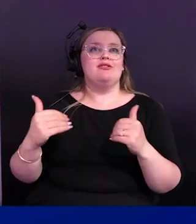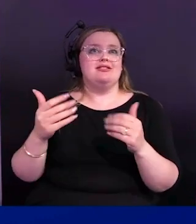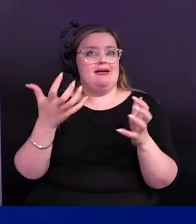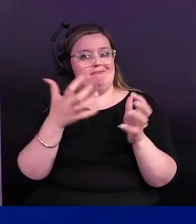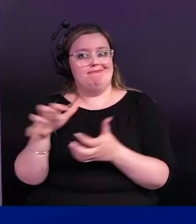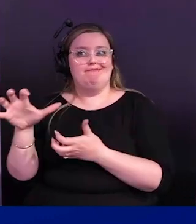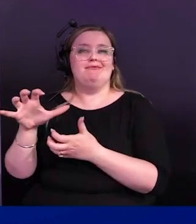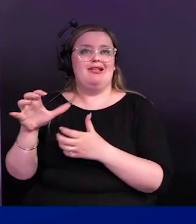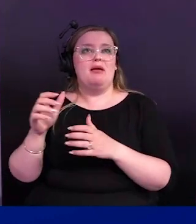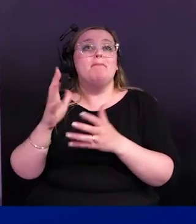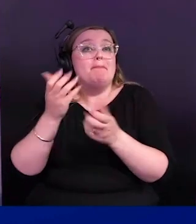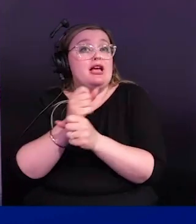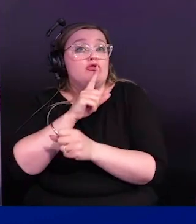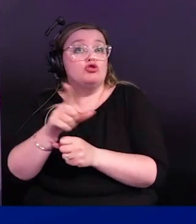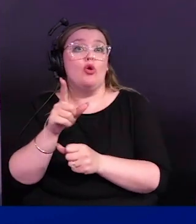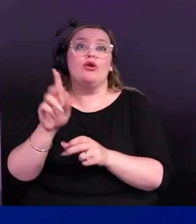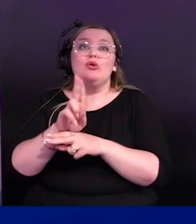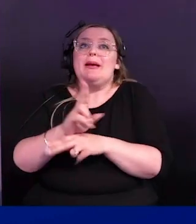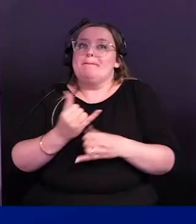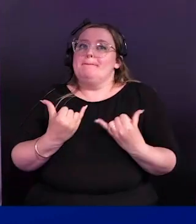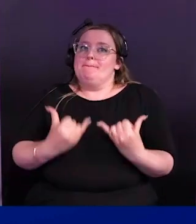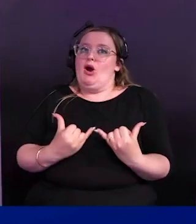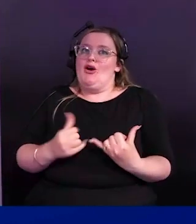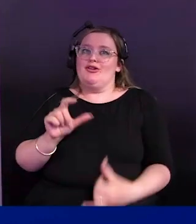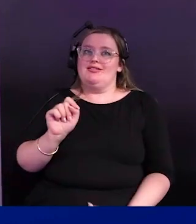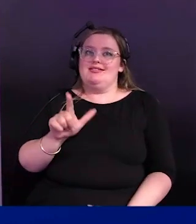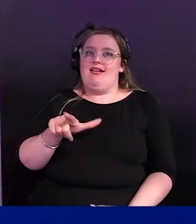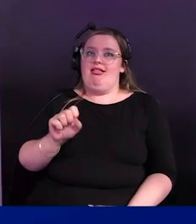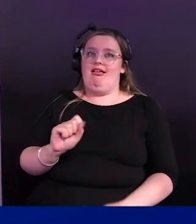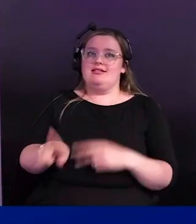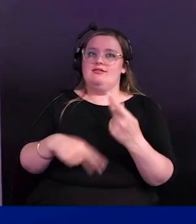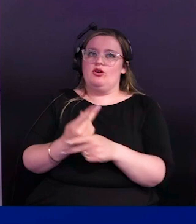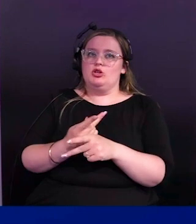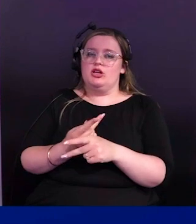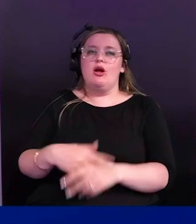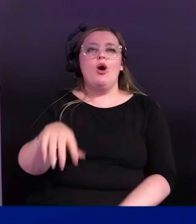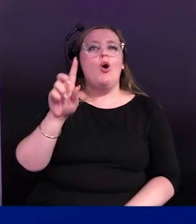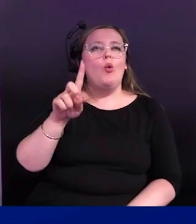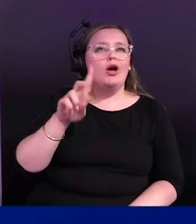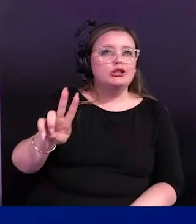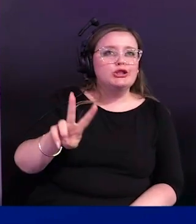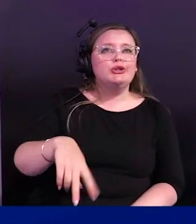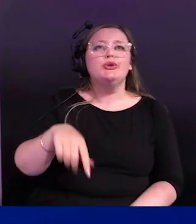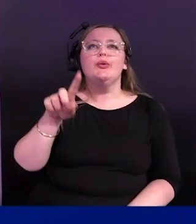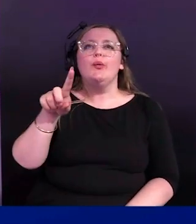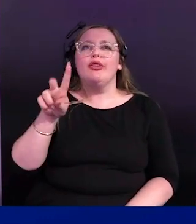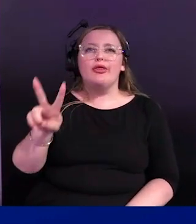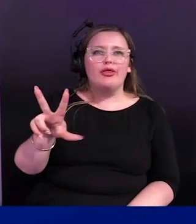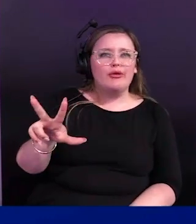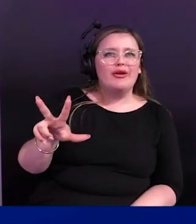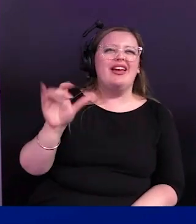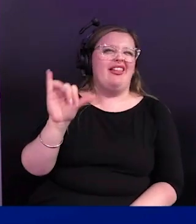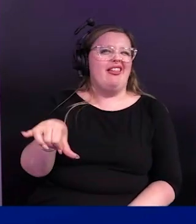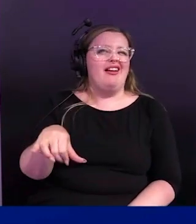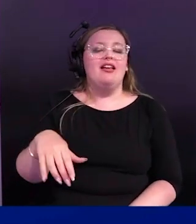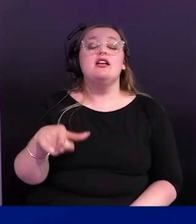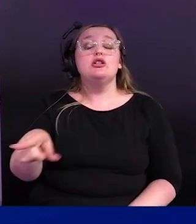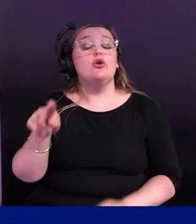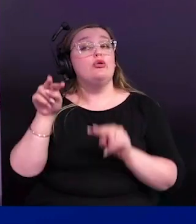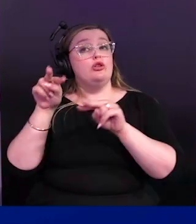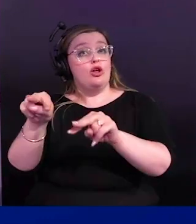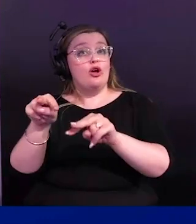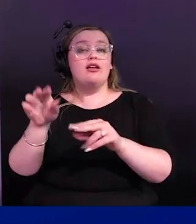only modern TLS versions. And so you'd want to be using a 1.2, a 1.3. And so you can take a look, and in your CloudTrail